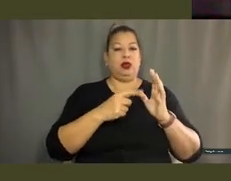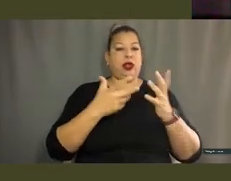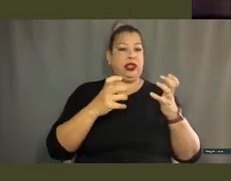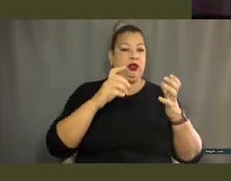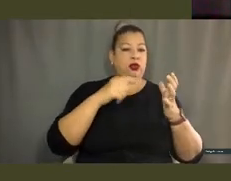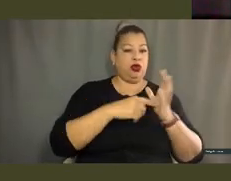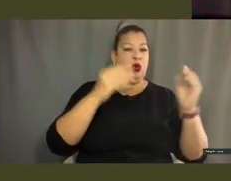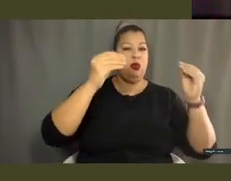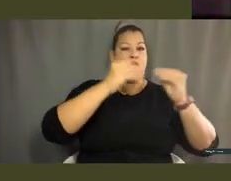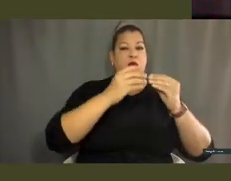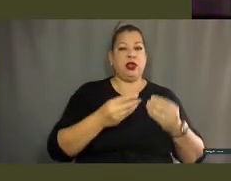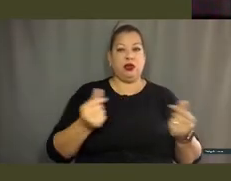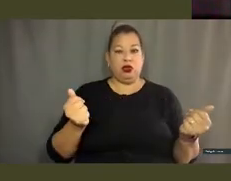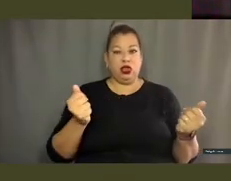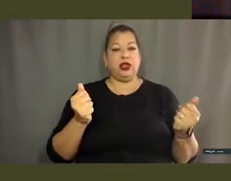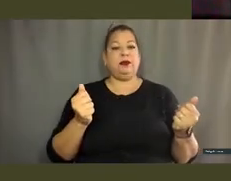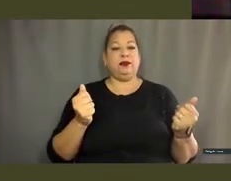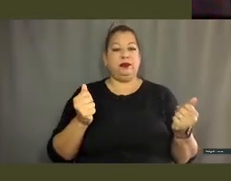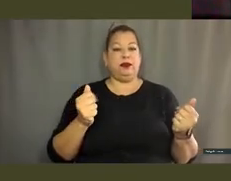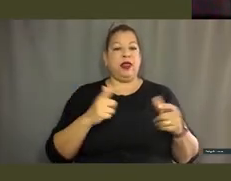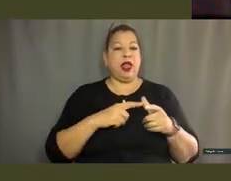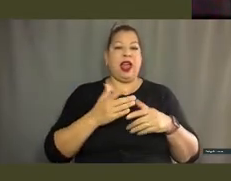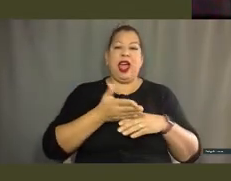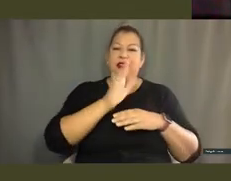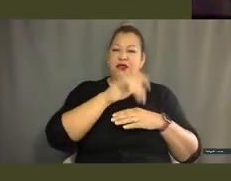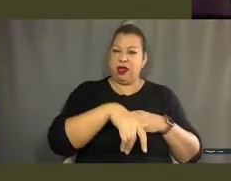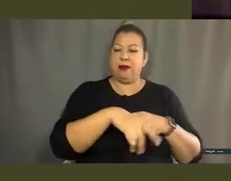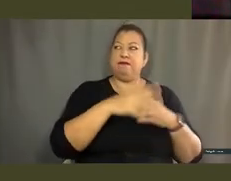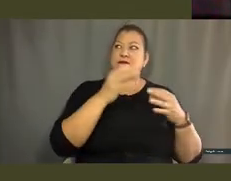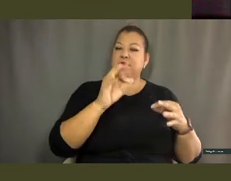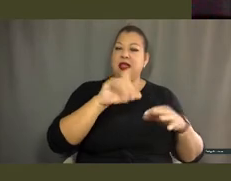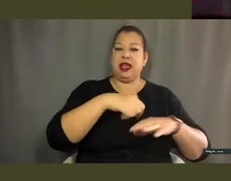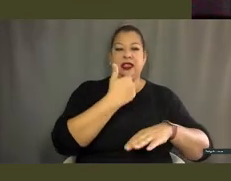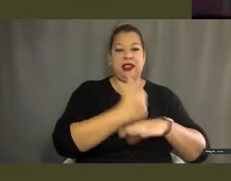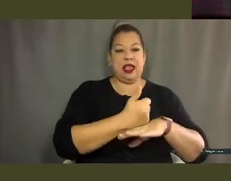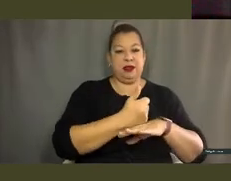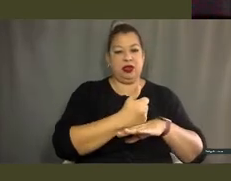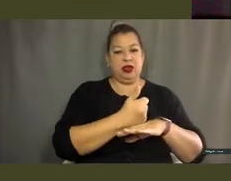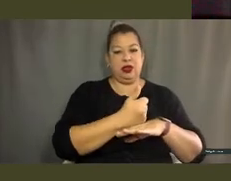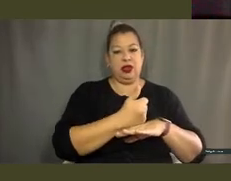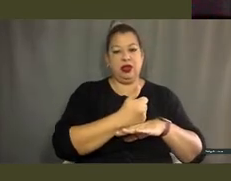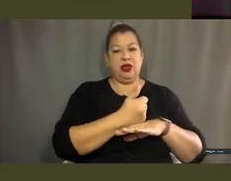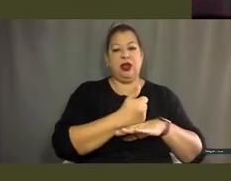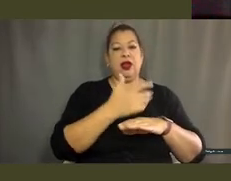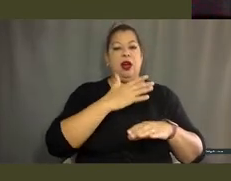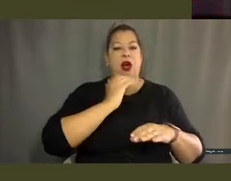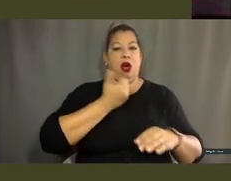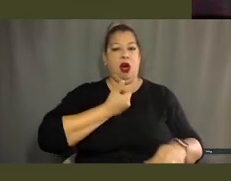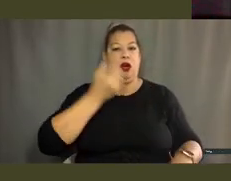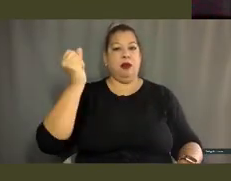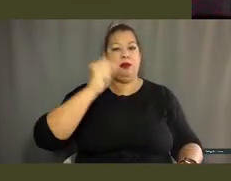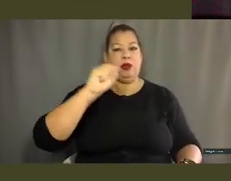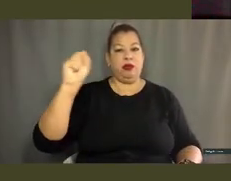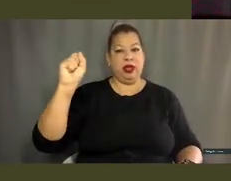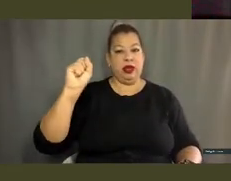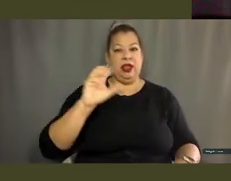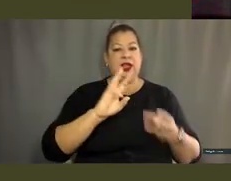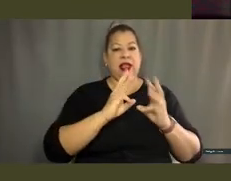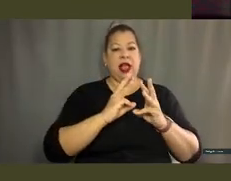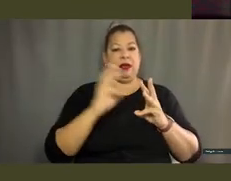And so after then, I got to establish the Elite Climate Movement, which now officially has here